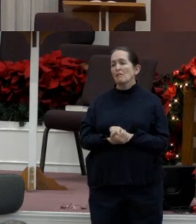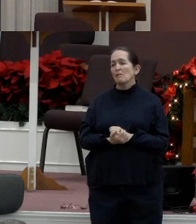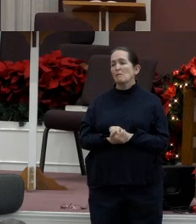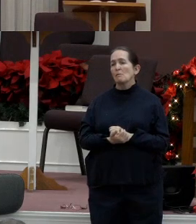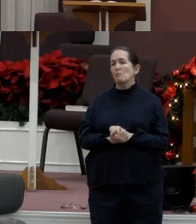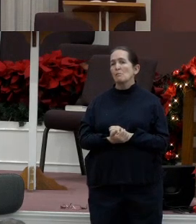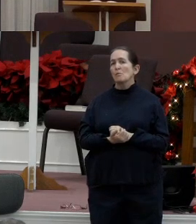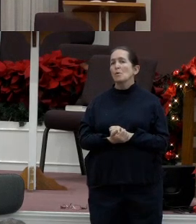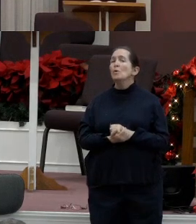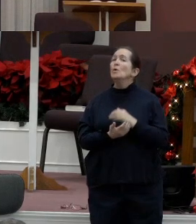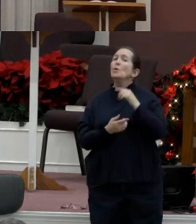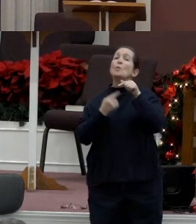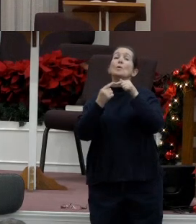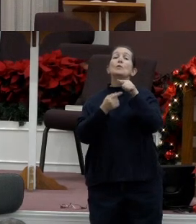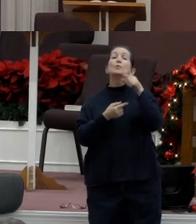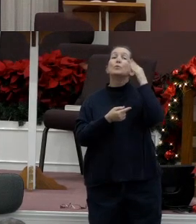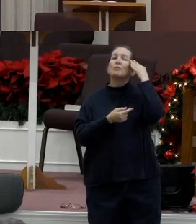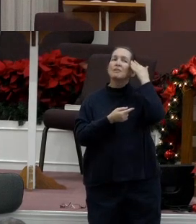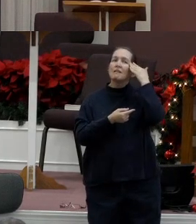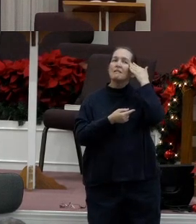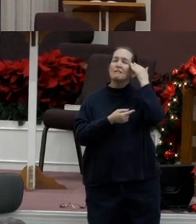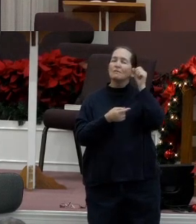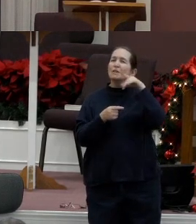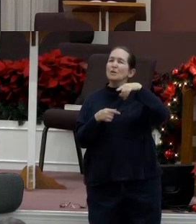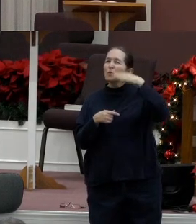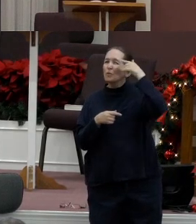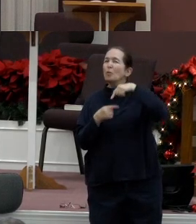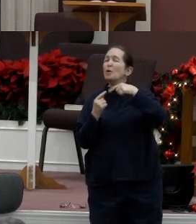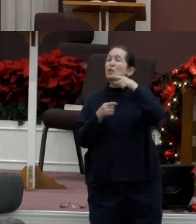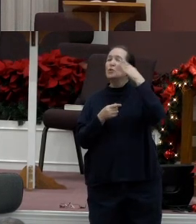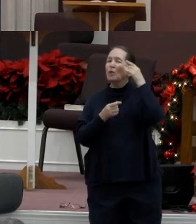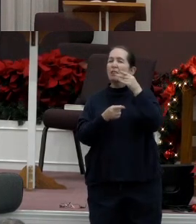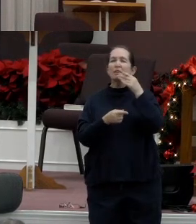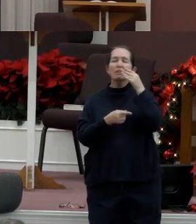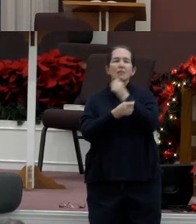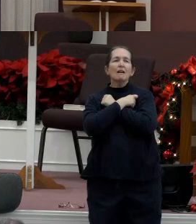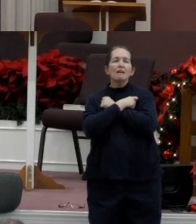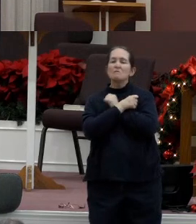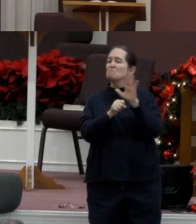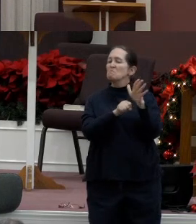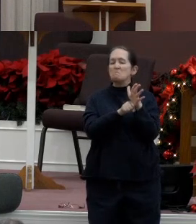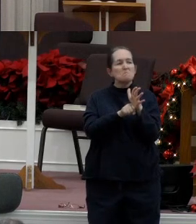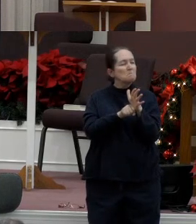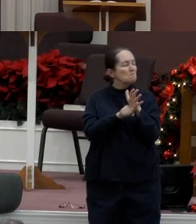You know, when you love completely,